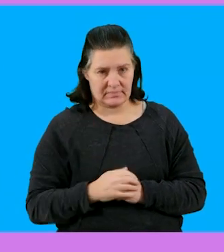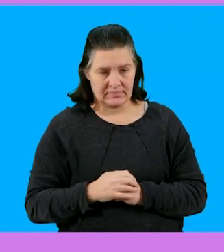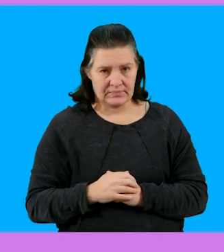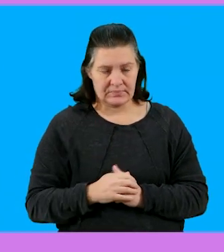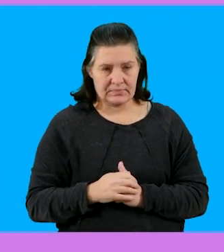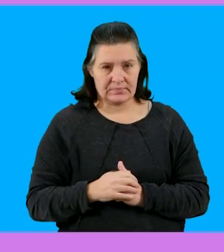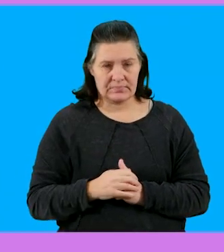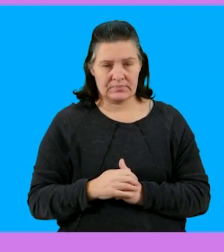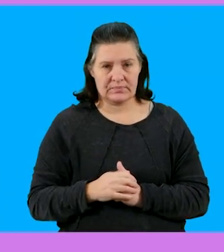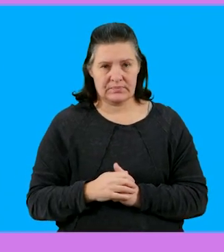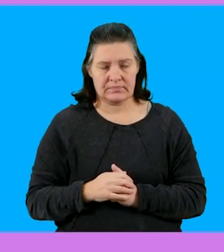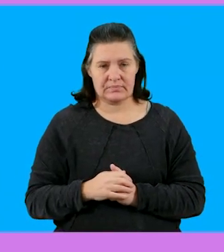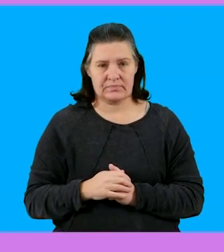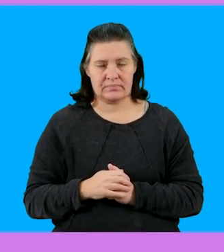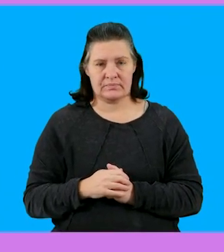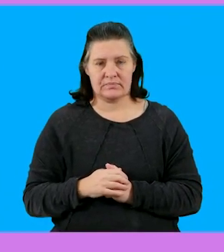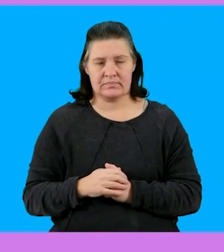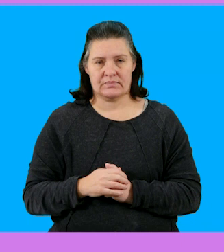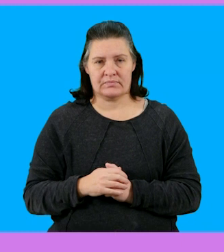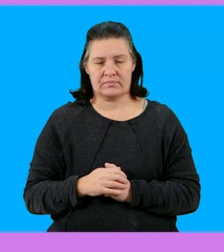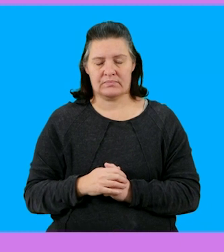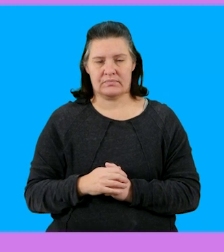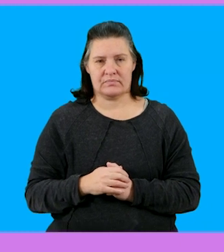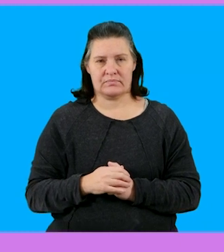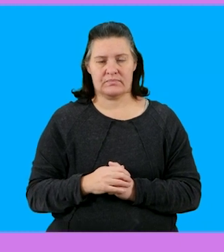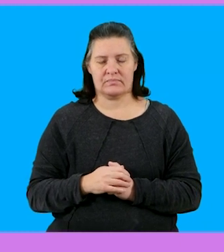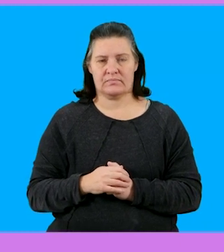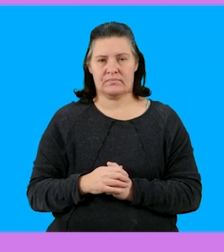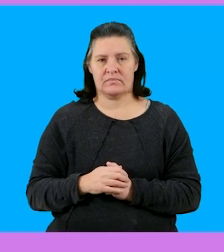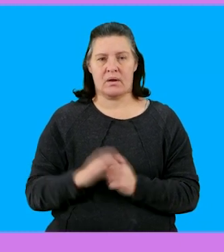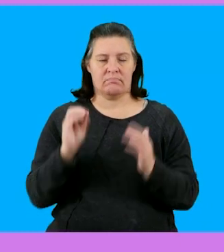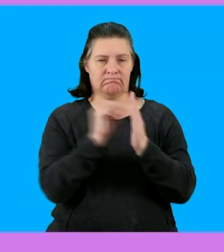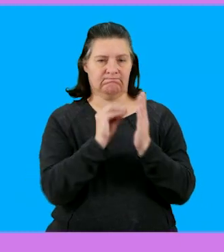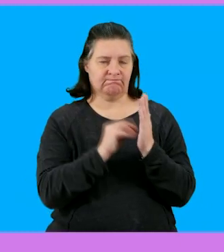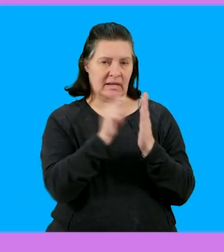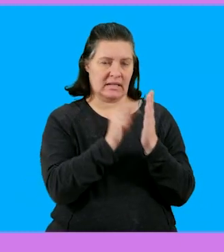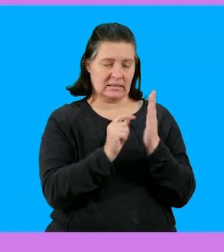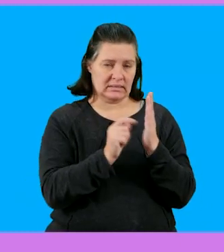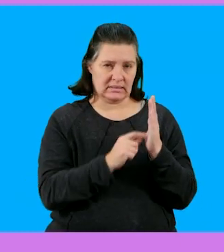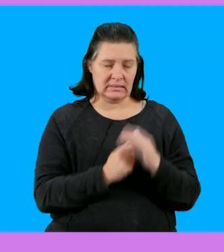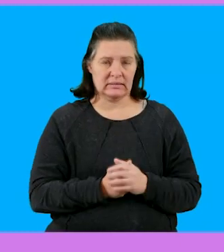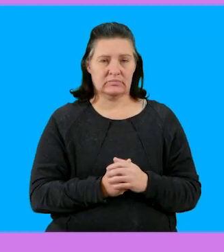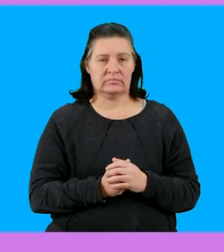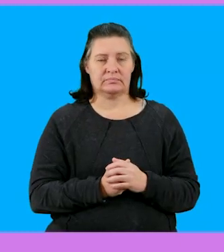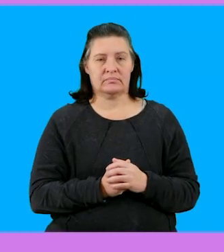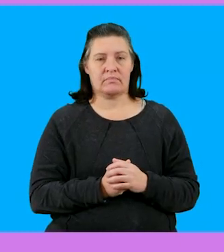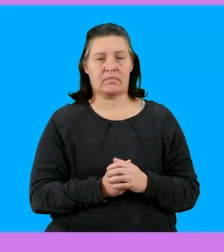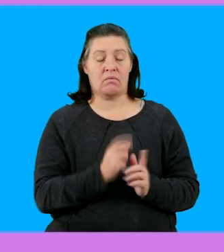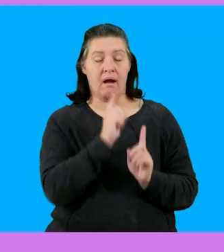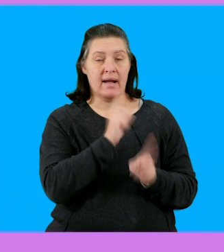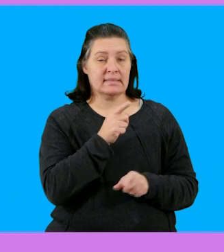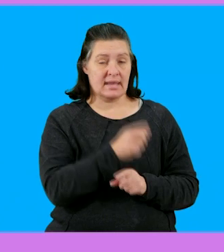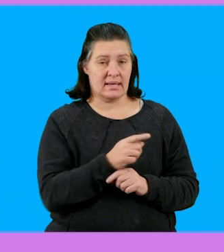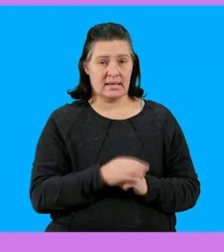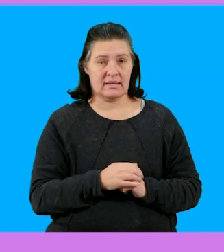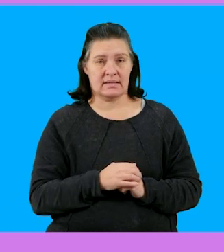2,750 Rand. So let me just do that again, 2.5% multiply by 2,750. So